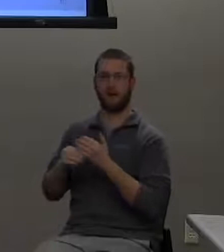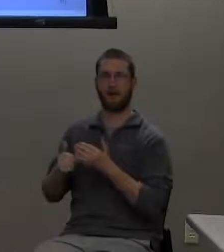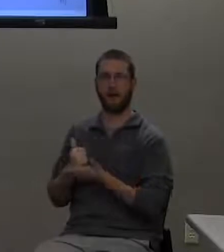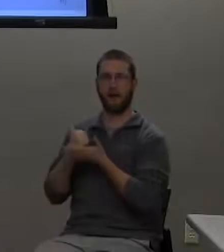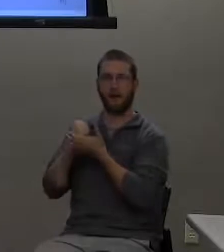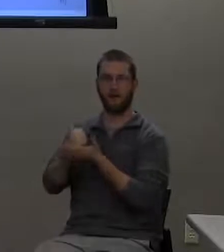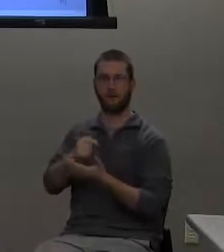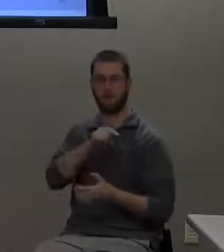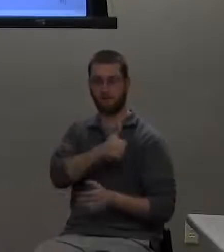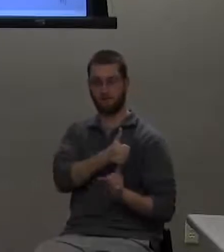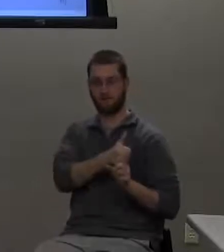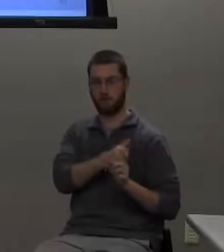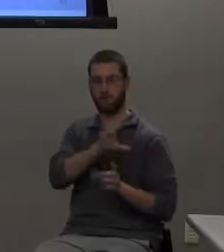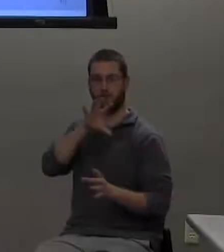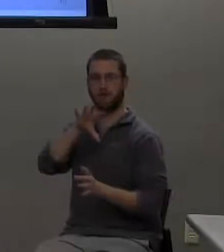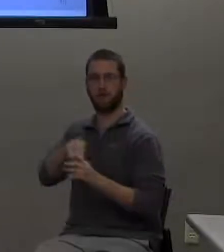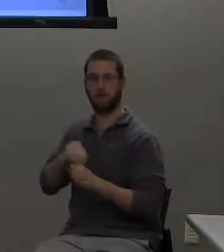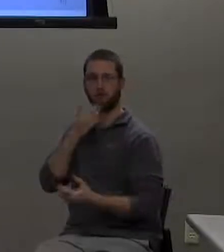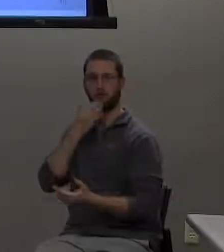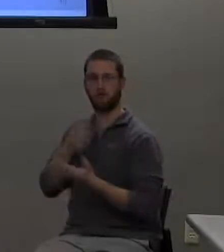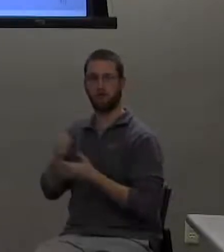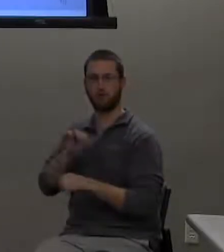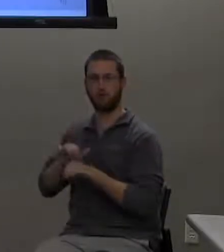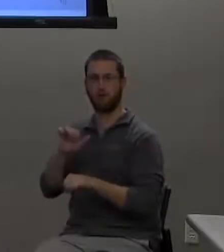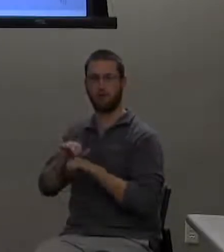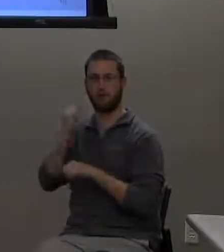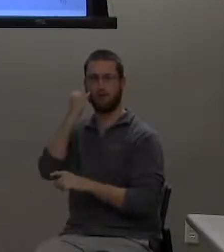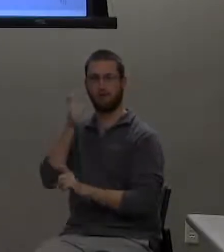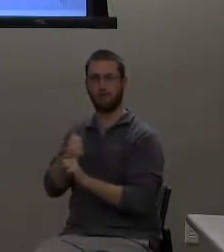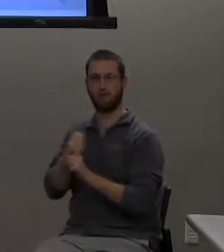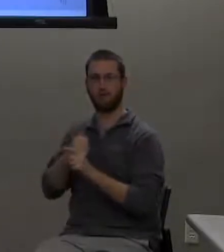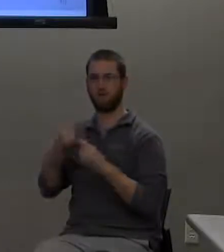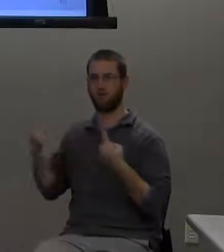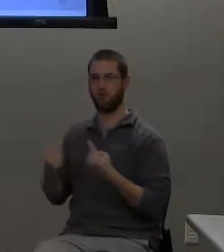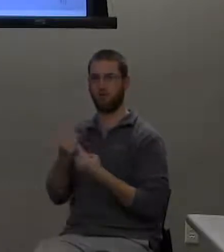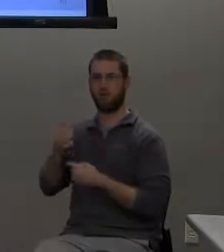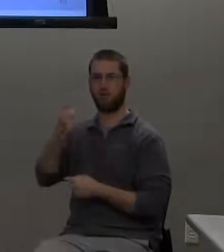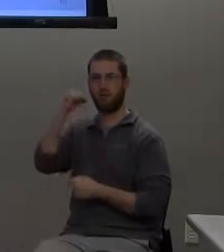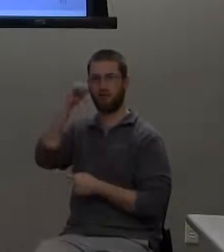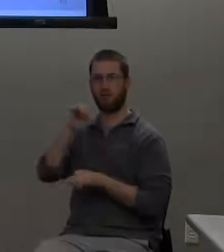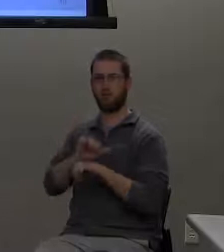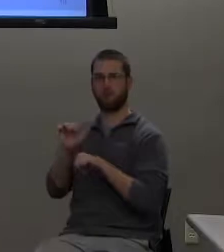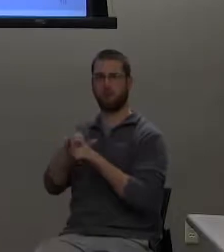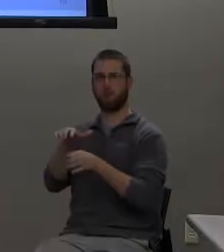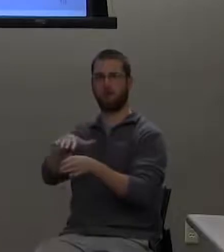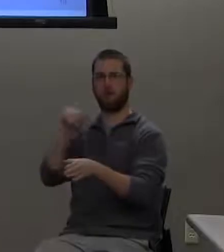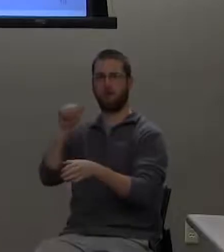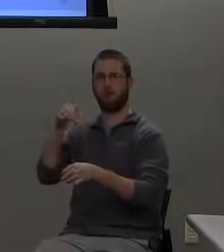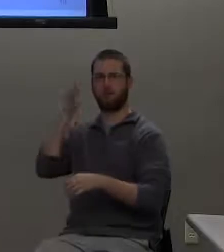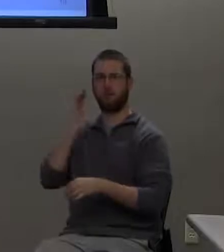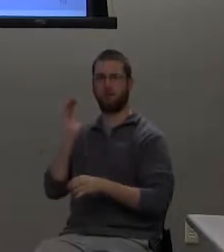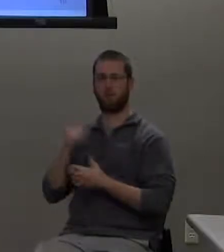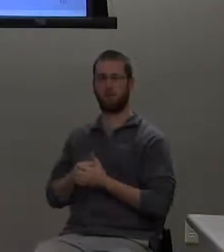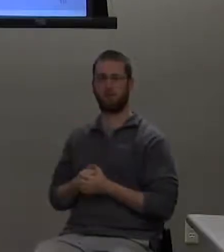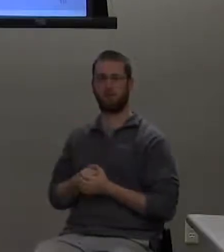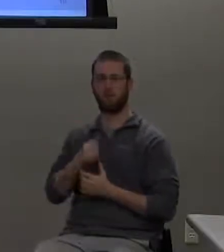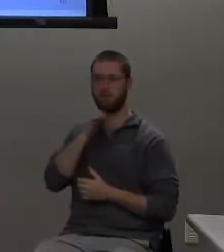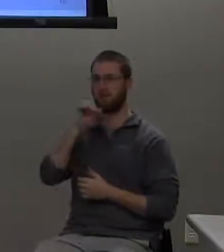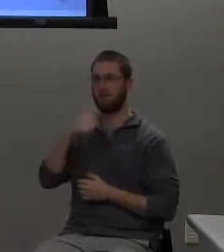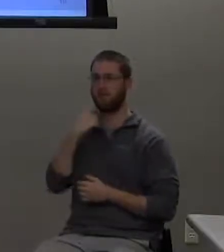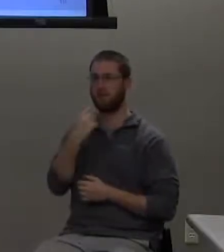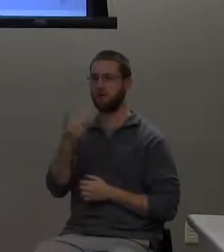of those jobs if they've already fallen victim to some of these issues? And I don't believe I need to tell any of you about some of the challenges we have in the community because of